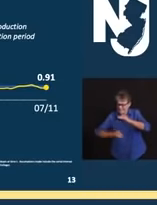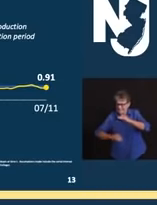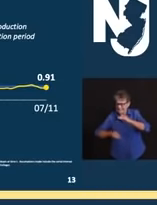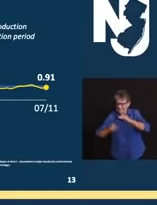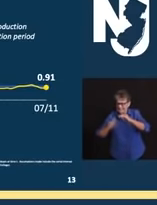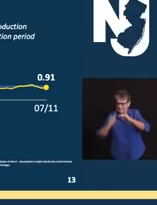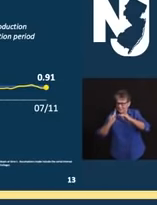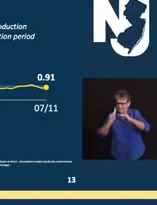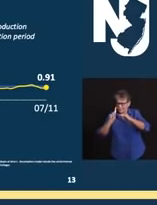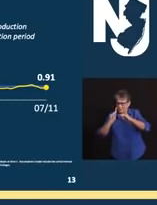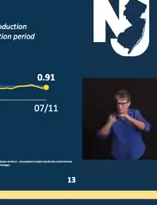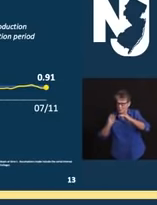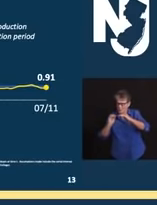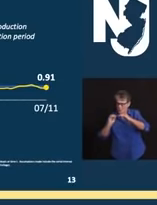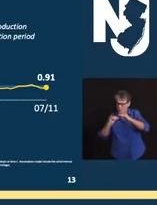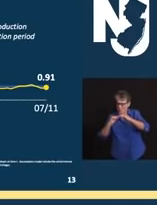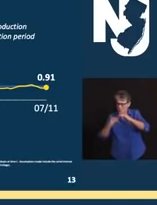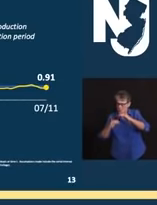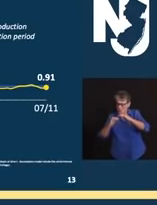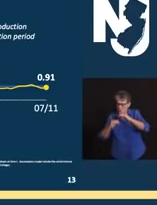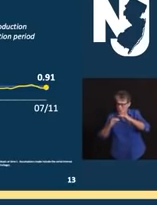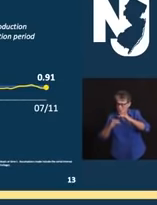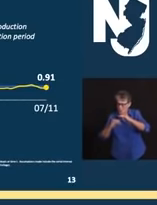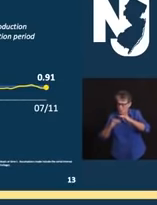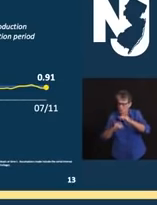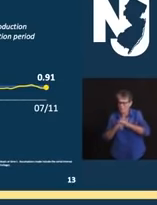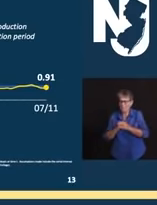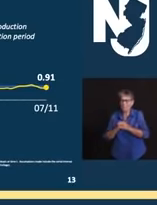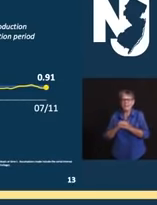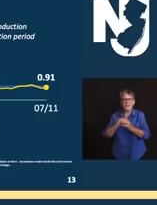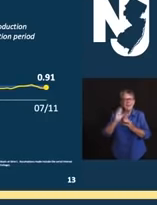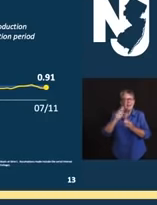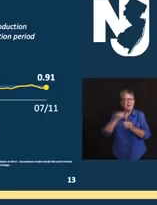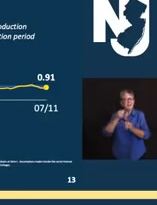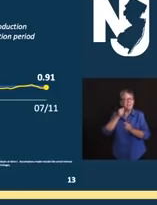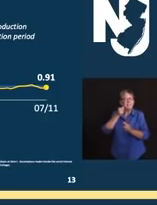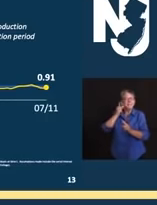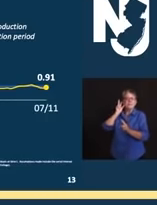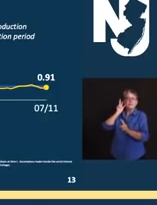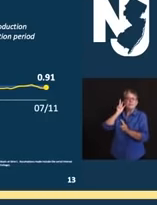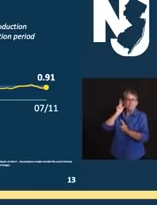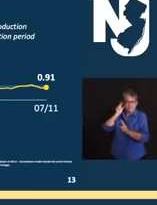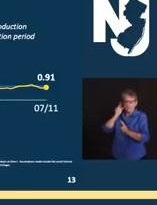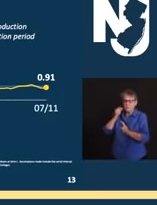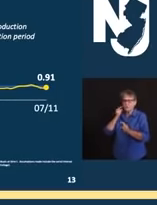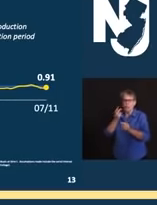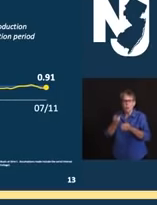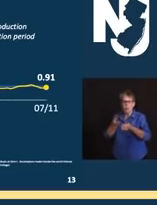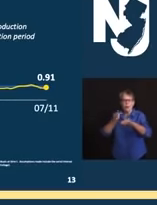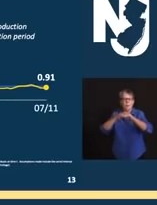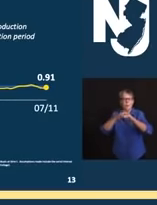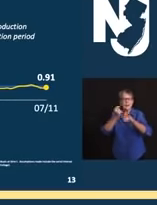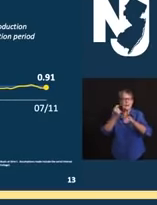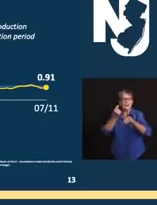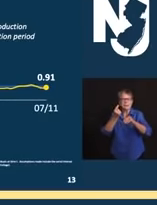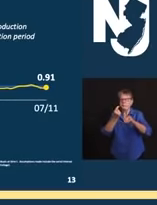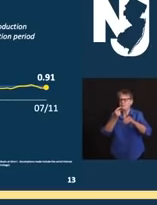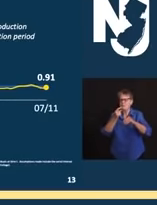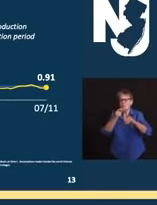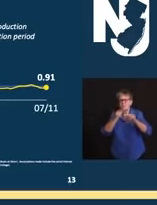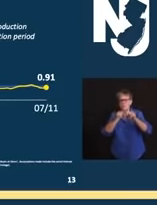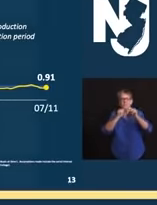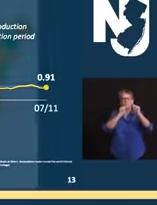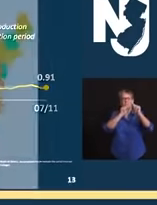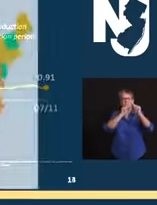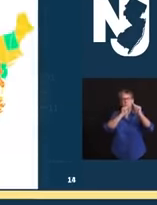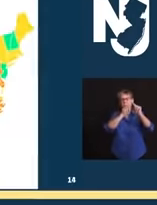up a hair over the past couple of days, but down meaningfully from a week ago. We have to keep it that way, folks. On